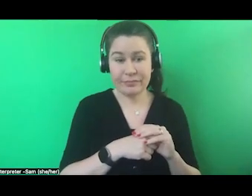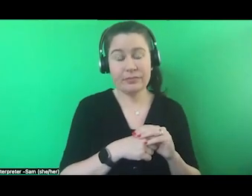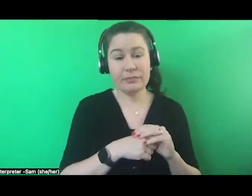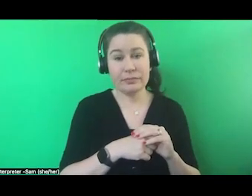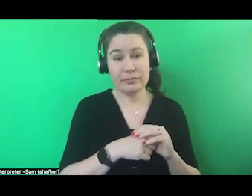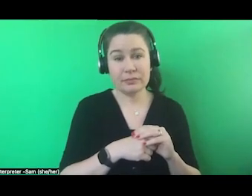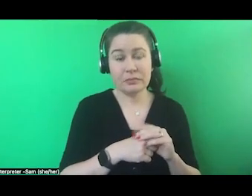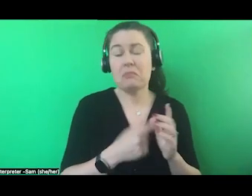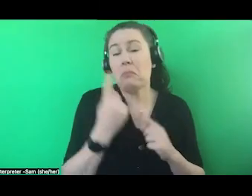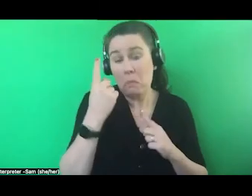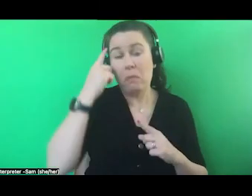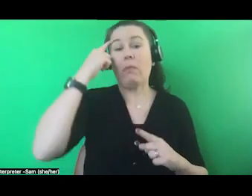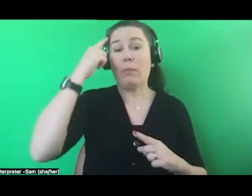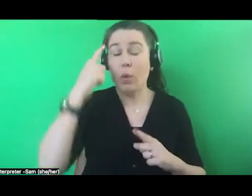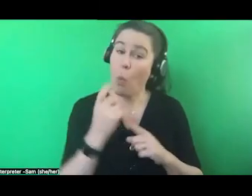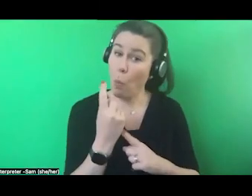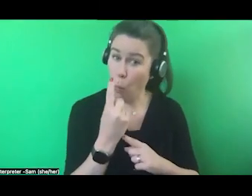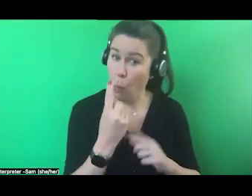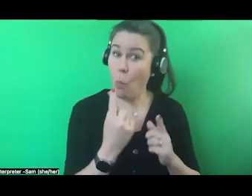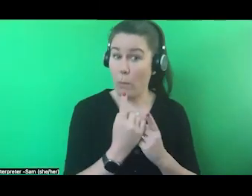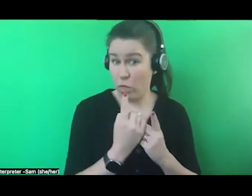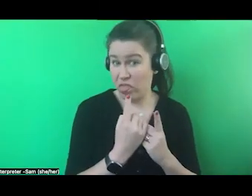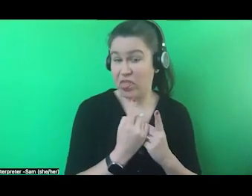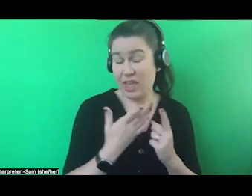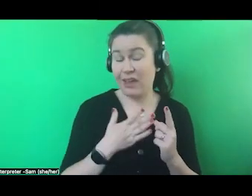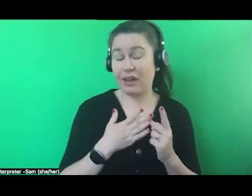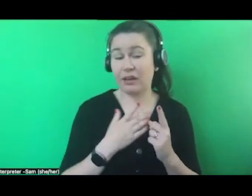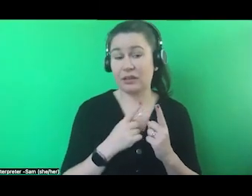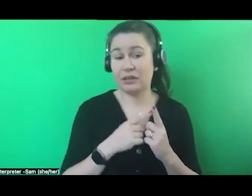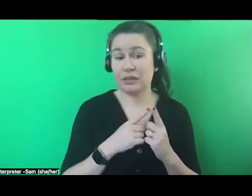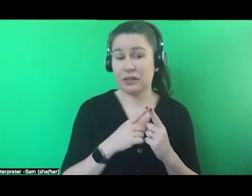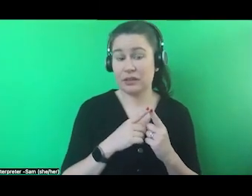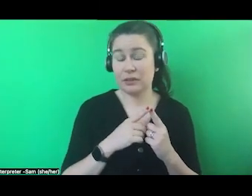there is perhaps one thing that I would like to ask.